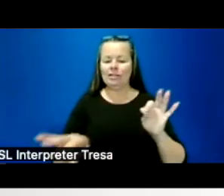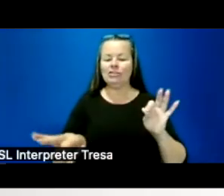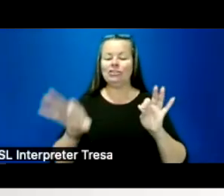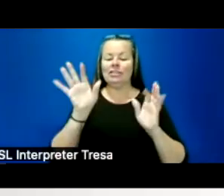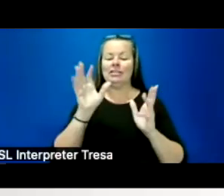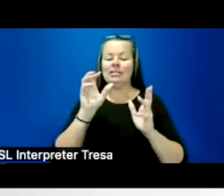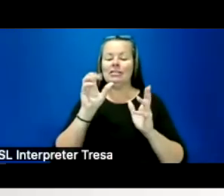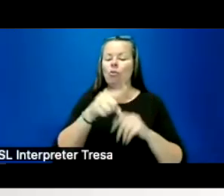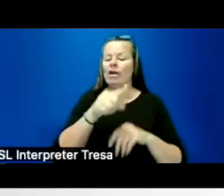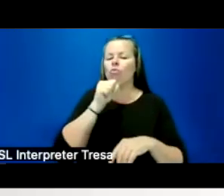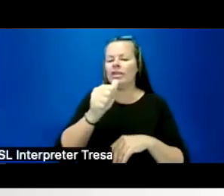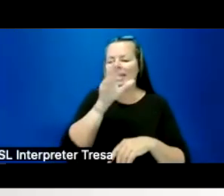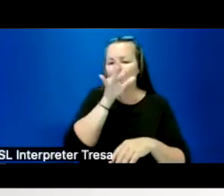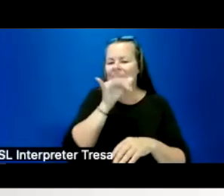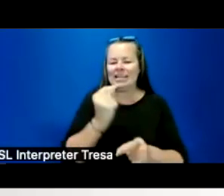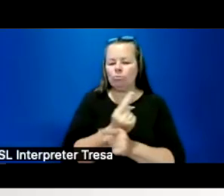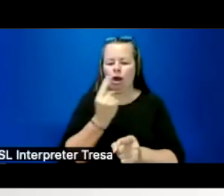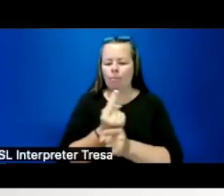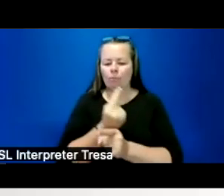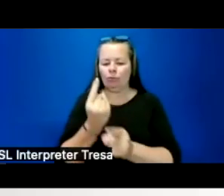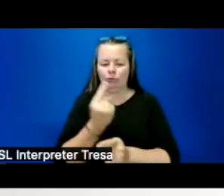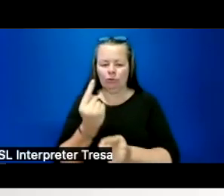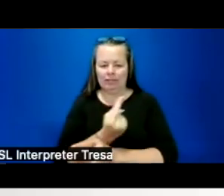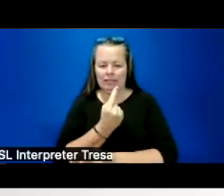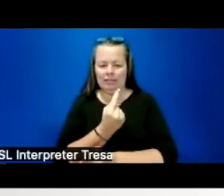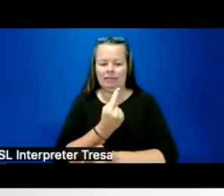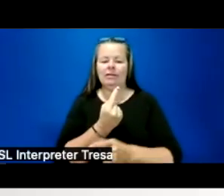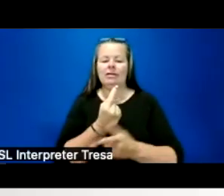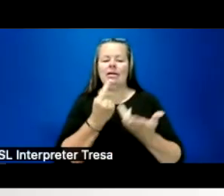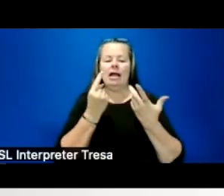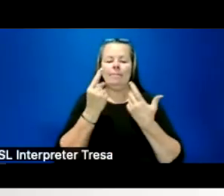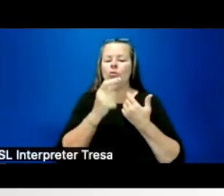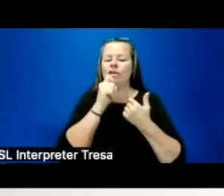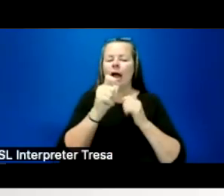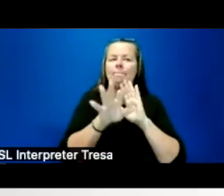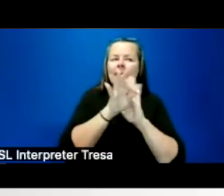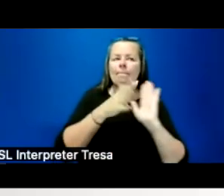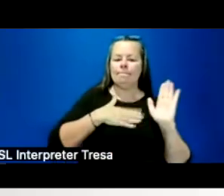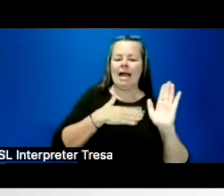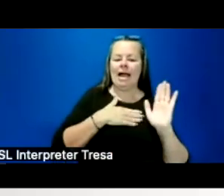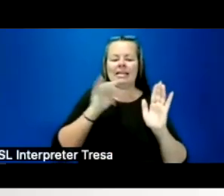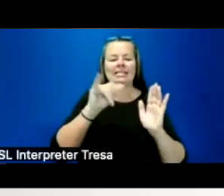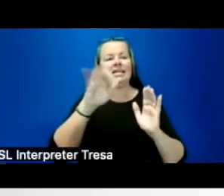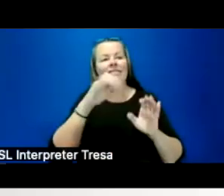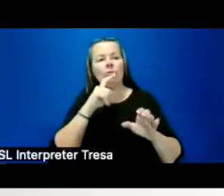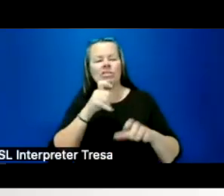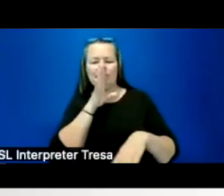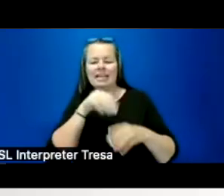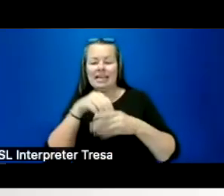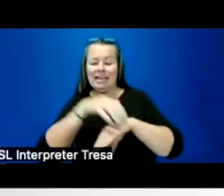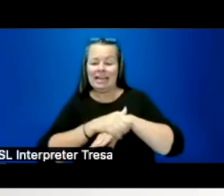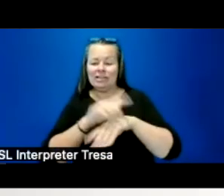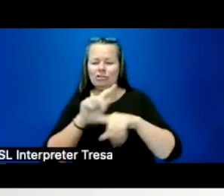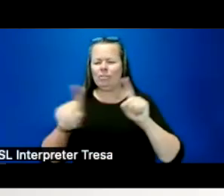train the tools back then, it wouldn't pick it up. It would pick up something else, as if I would be speaking in English but with the German